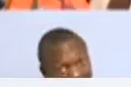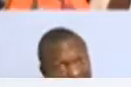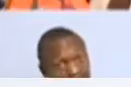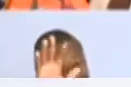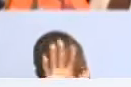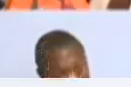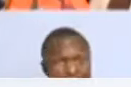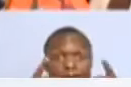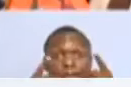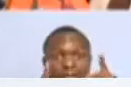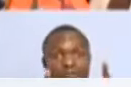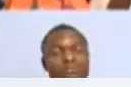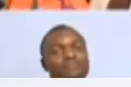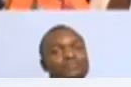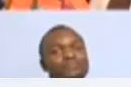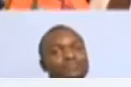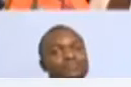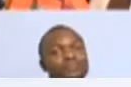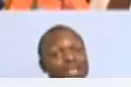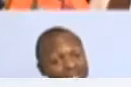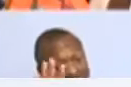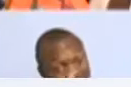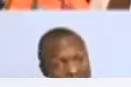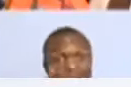domain. It's in public domain.